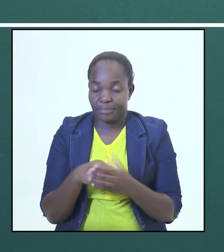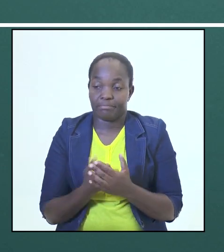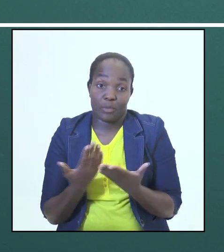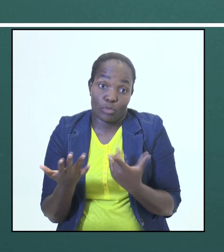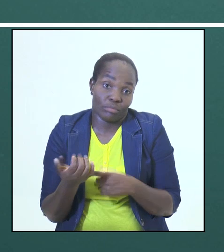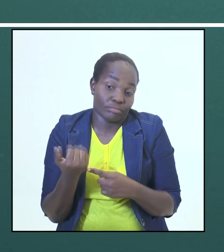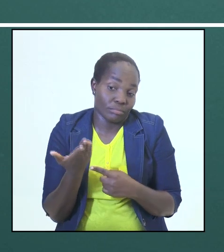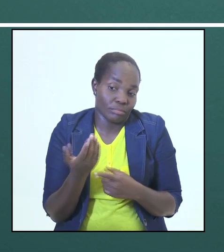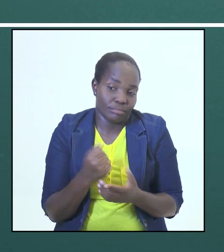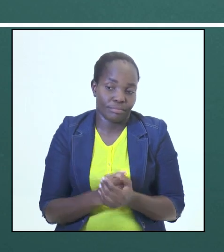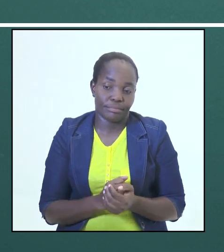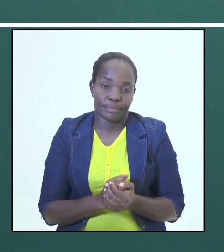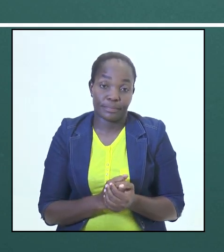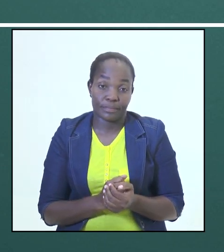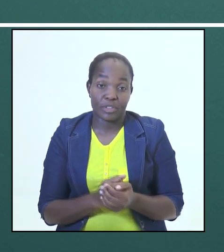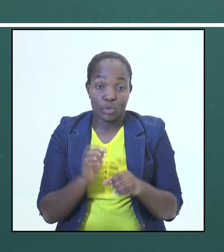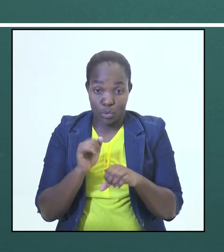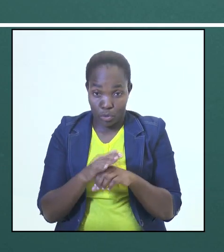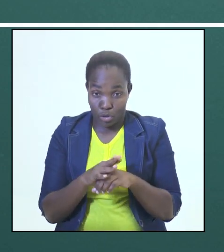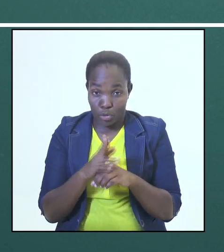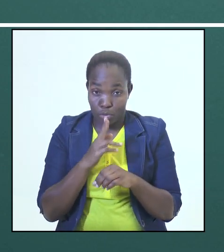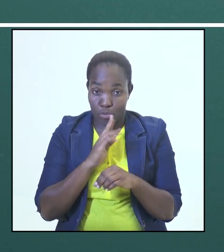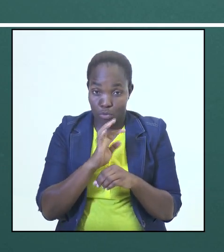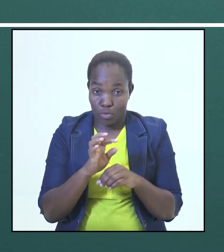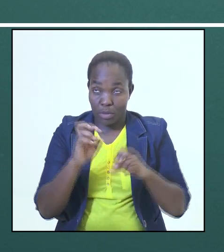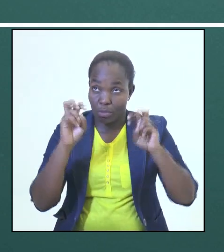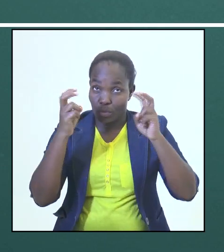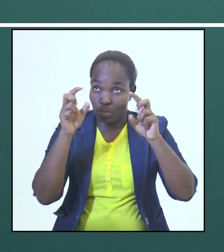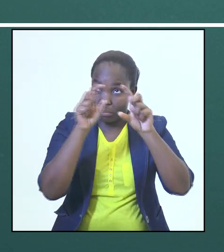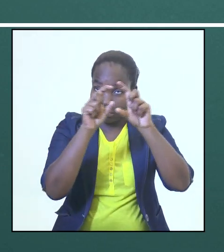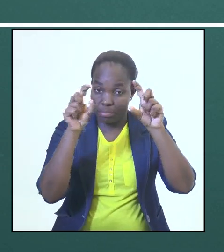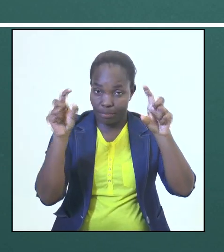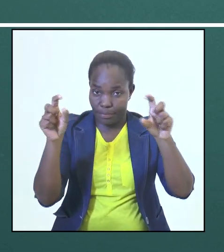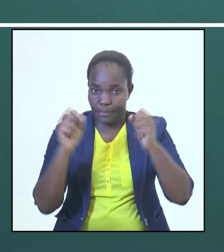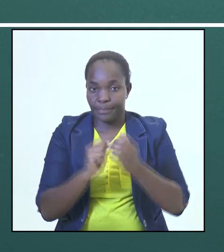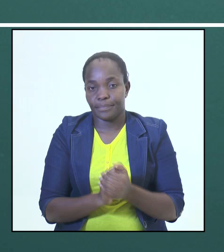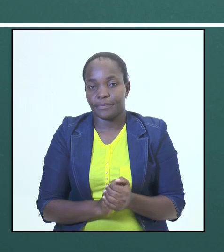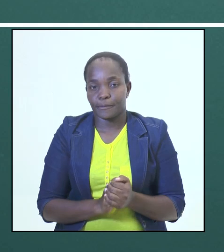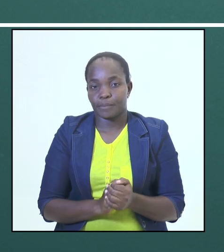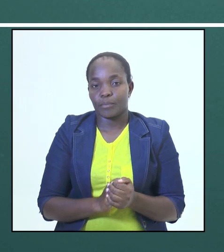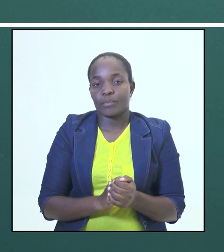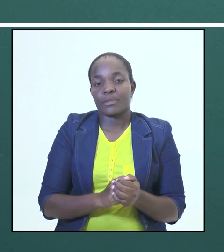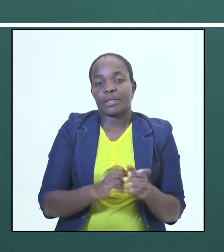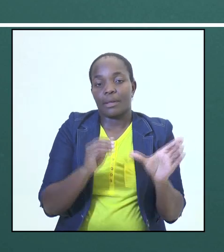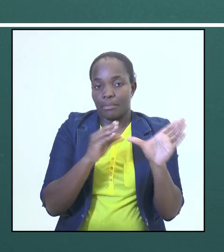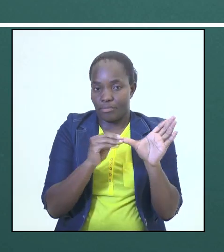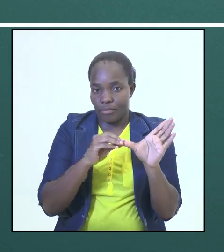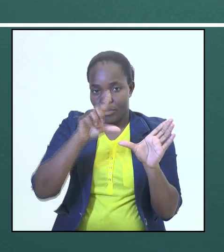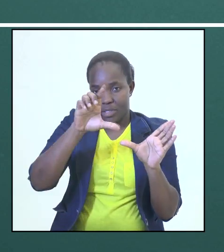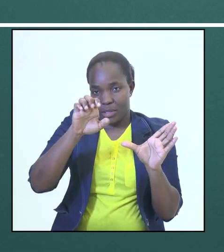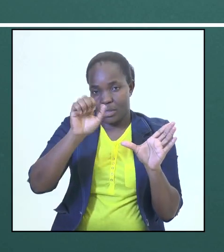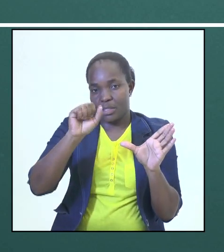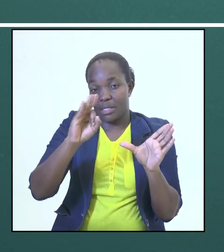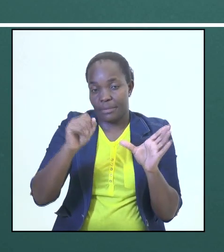prize. To SMS your answer, enter the keyword for this program, which is leave, and then send as